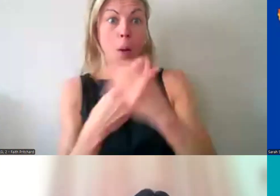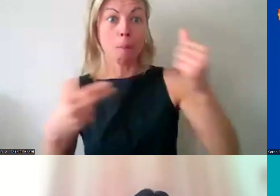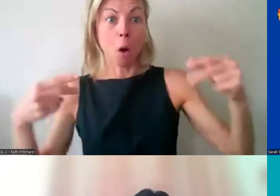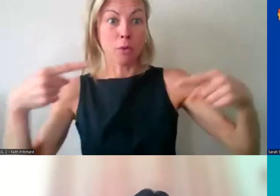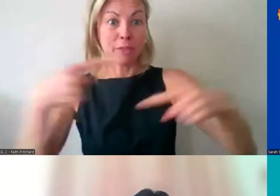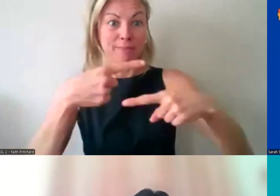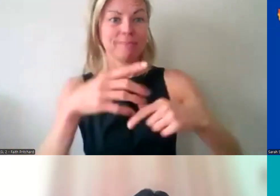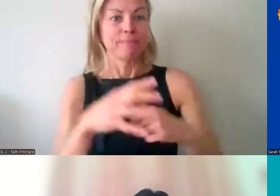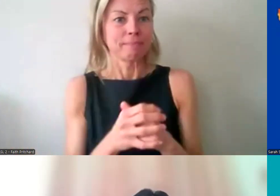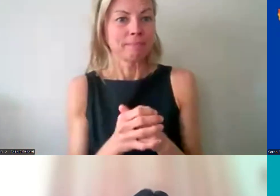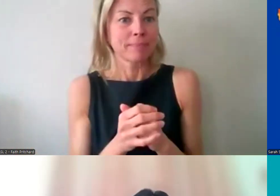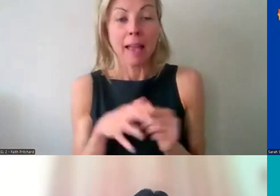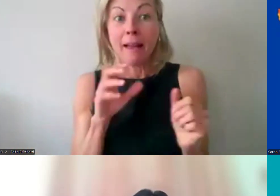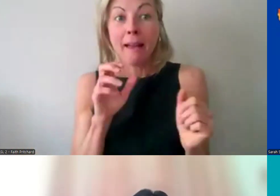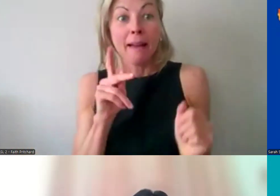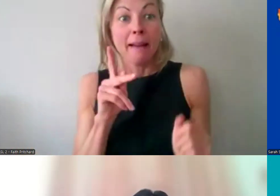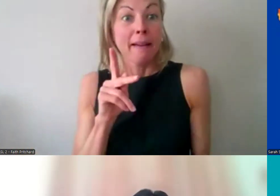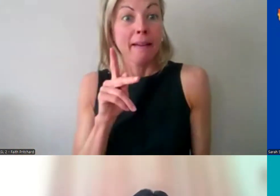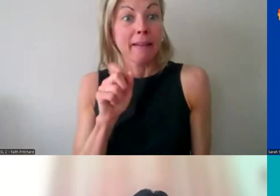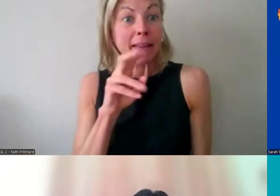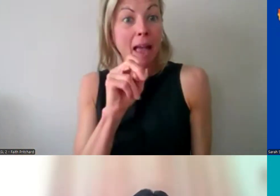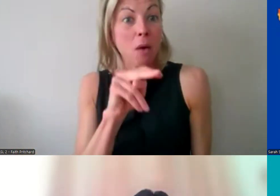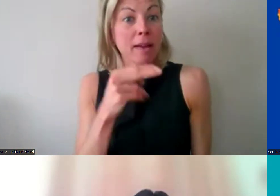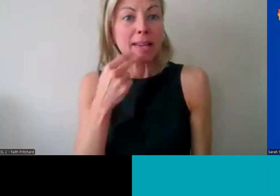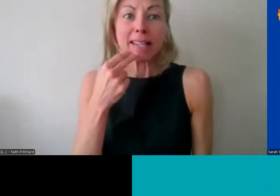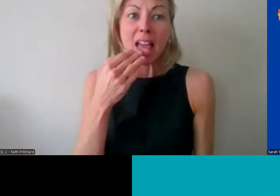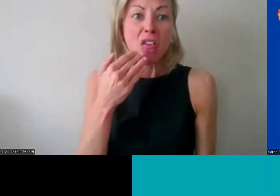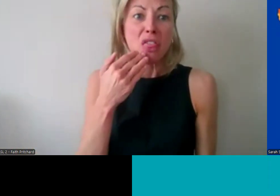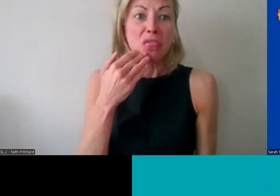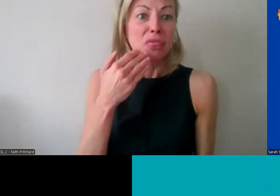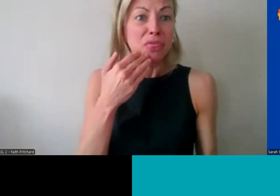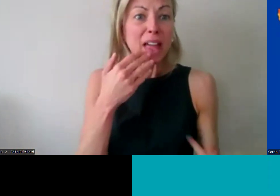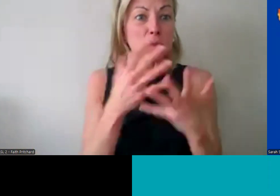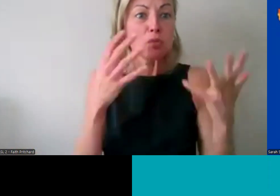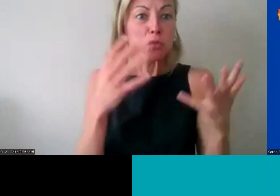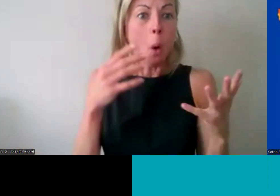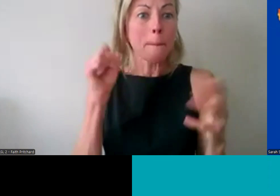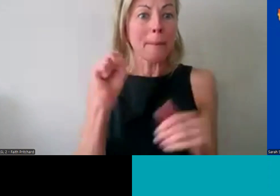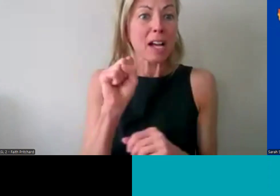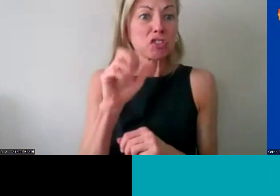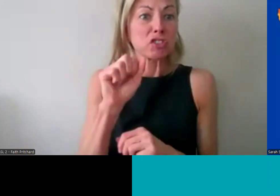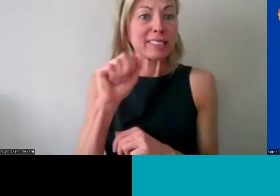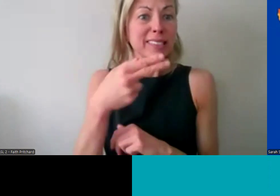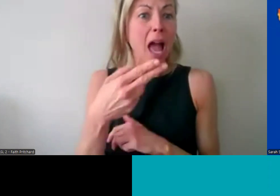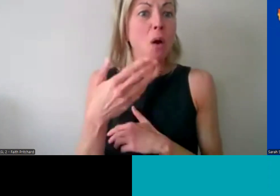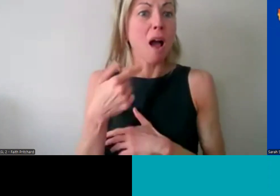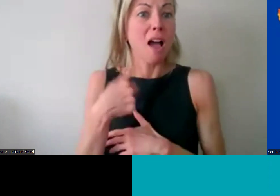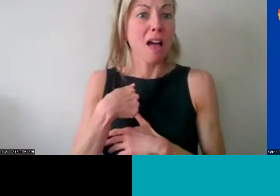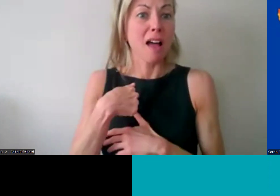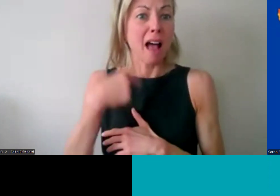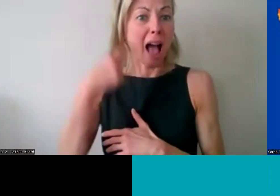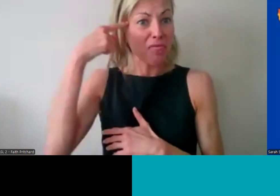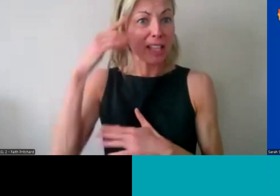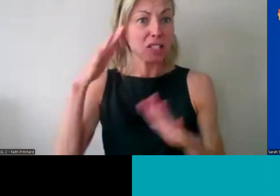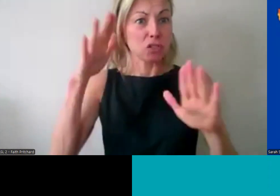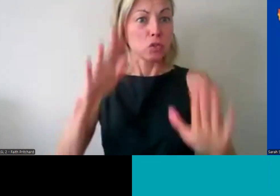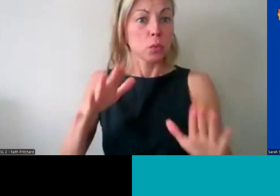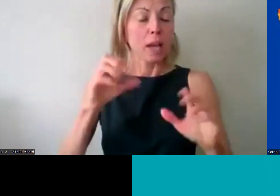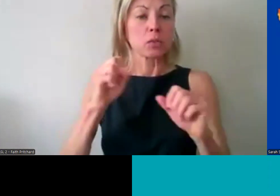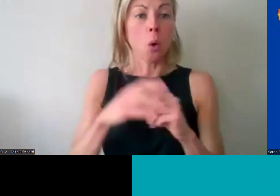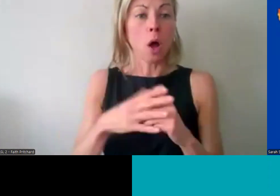Karen. Yeah, thanks so much for this, Sarah. I think it's great. And I guess, so we have